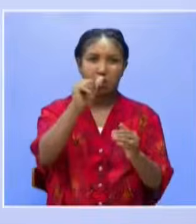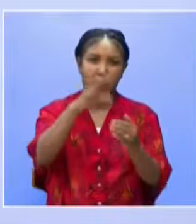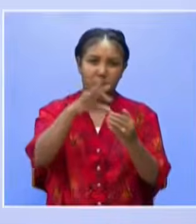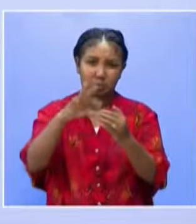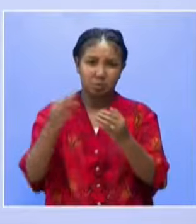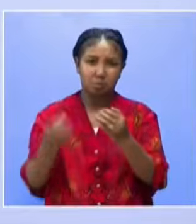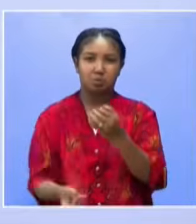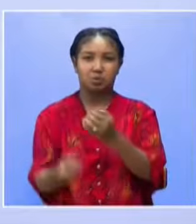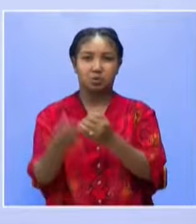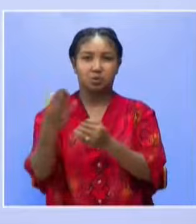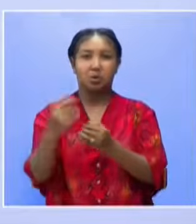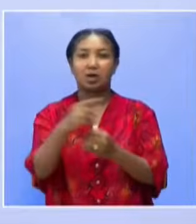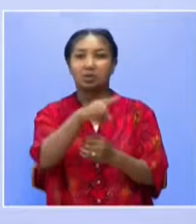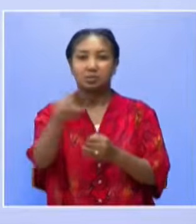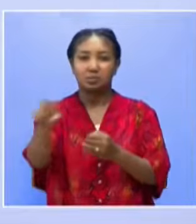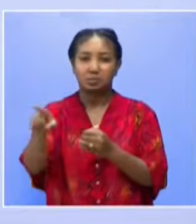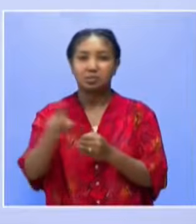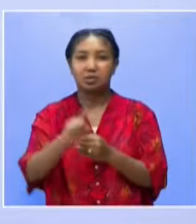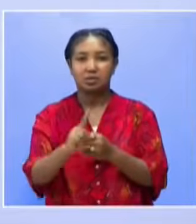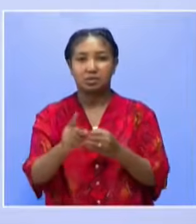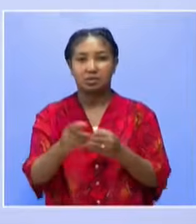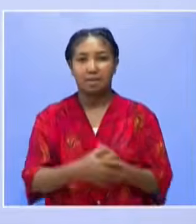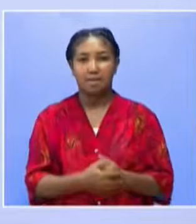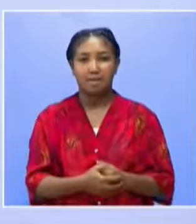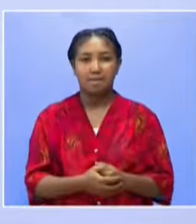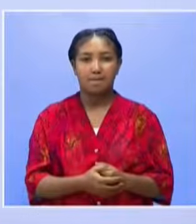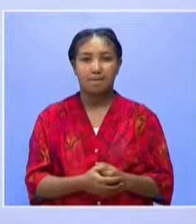options given, you can use such kinds of expressions.